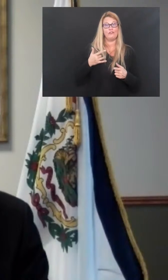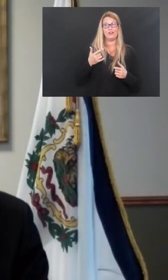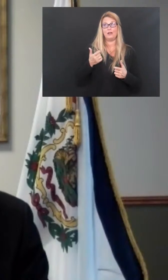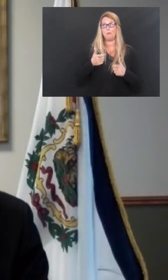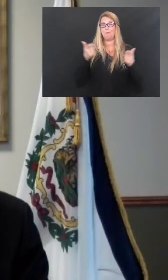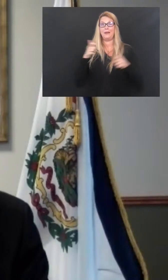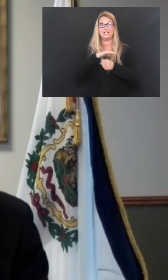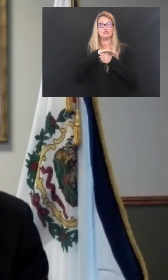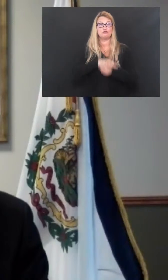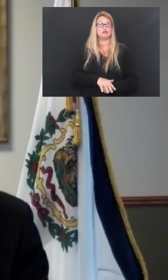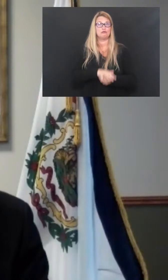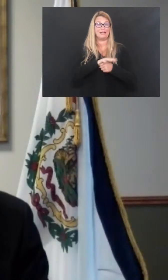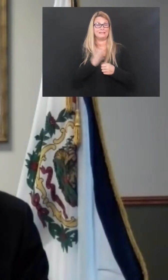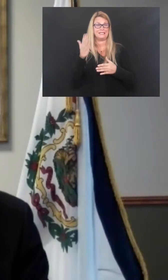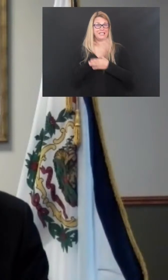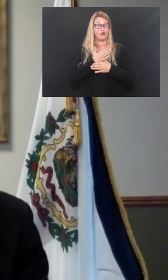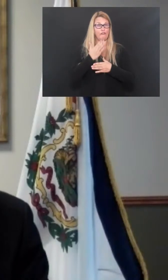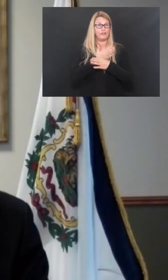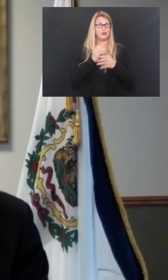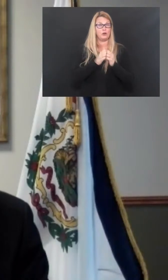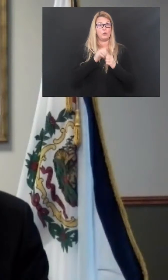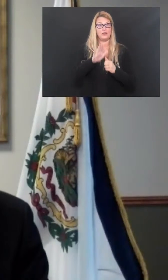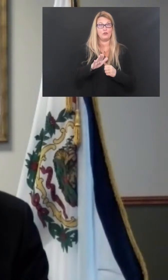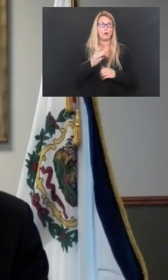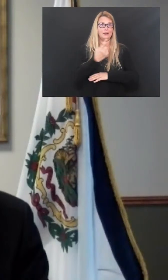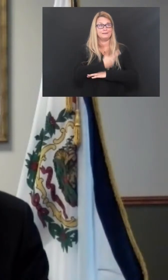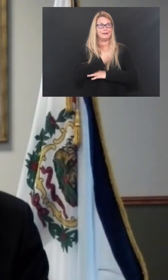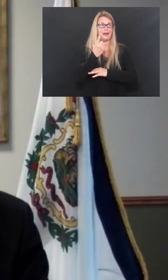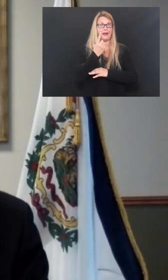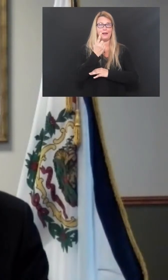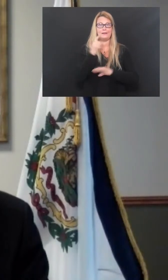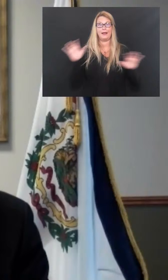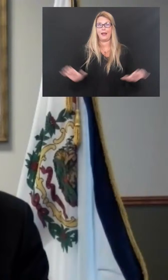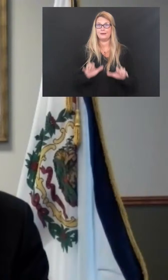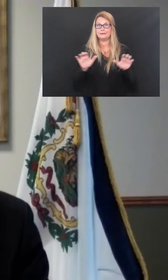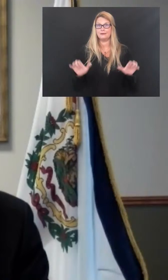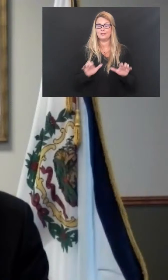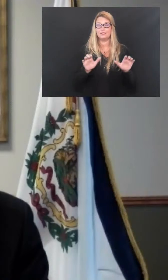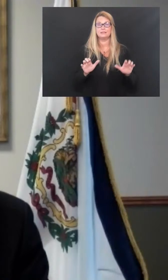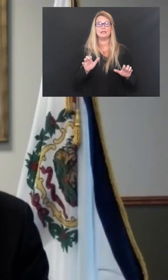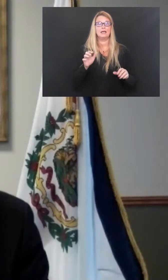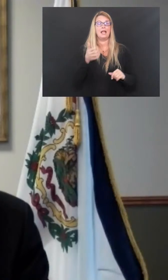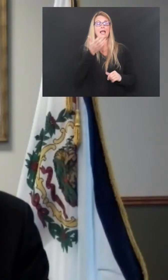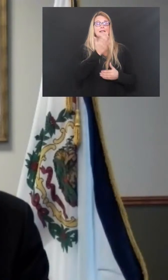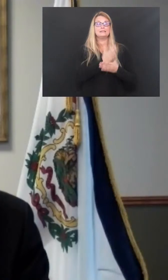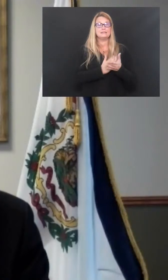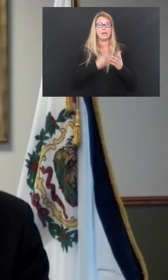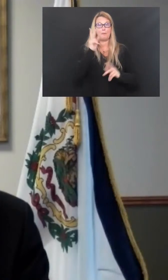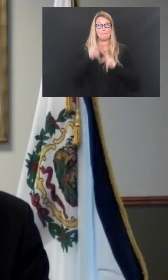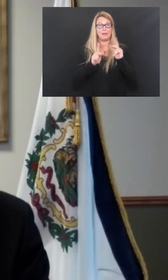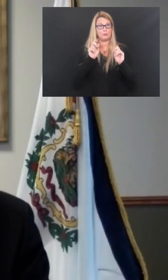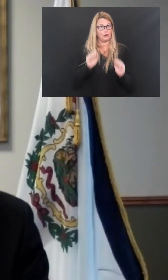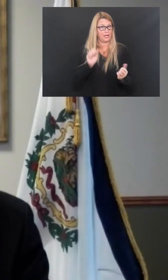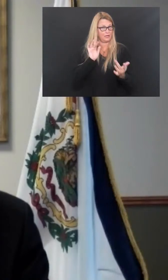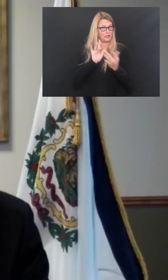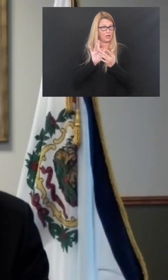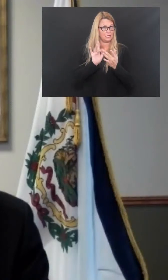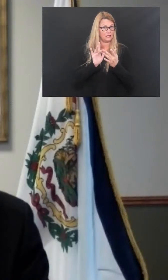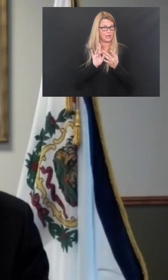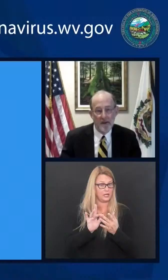way of daily activities for several days in a row. Additionally, people may also contact